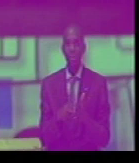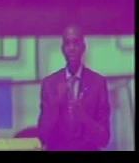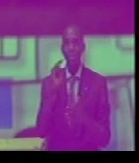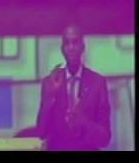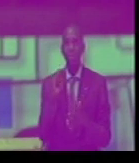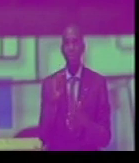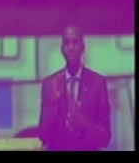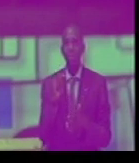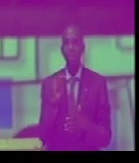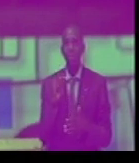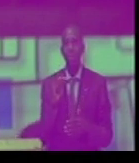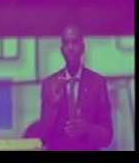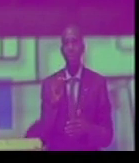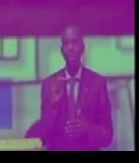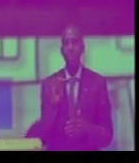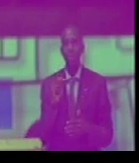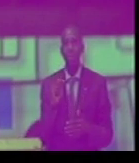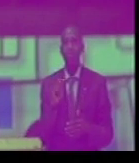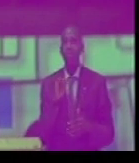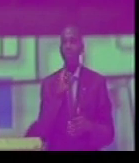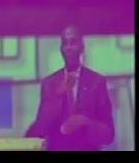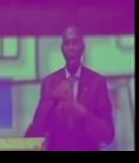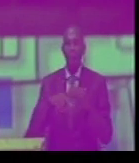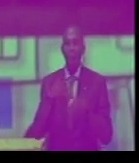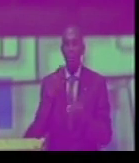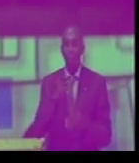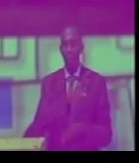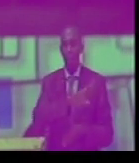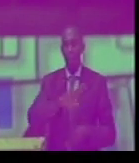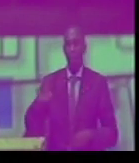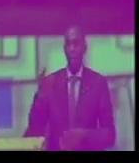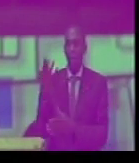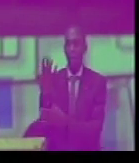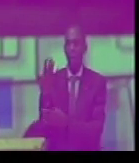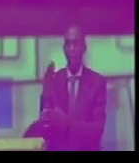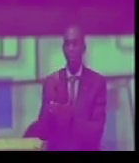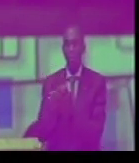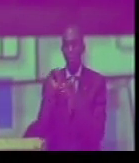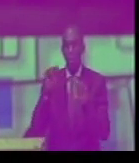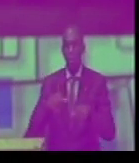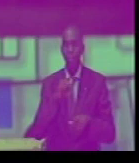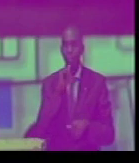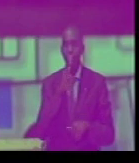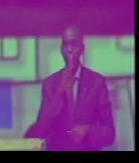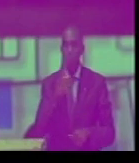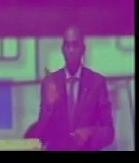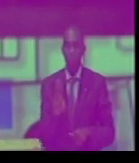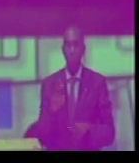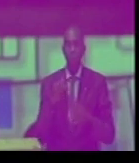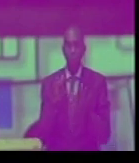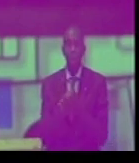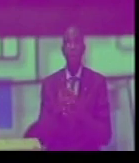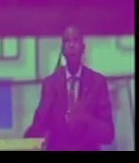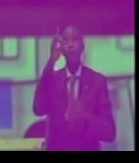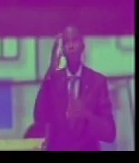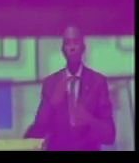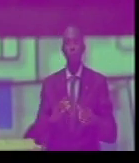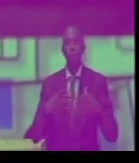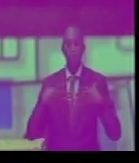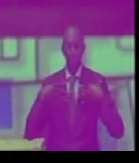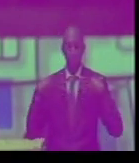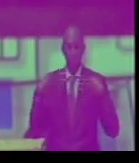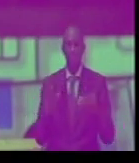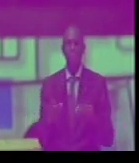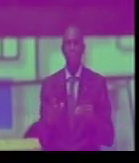This testimony is that of a right hand that could not be used, that